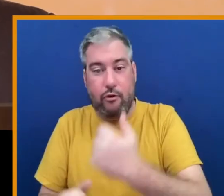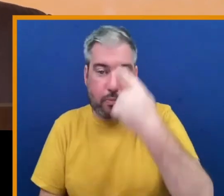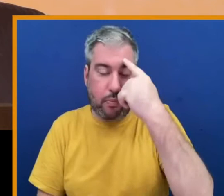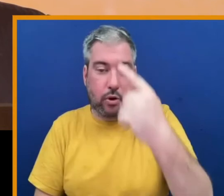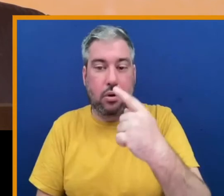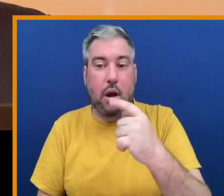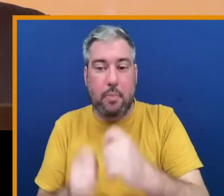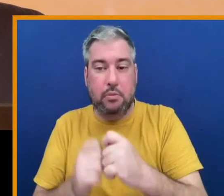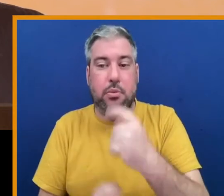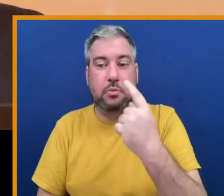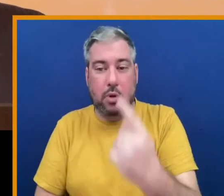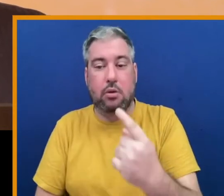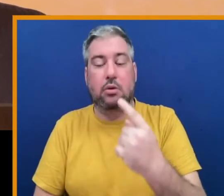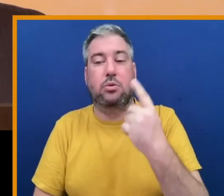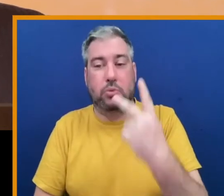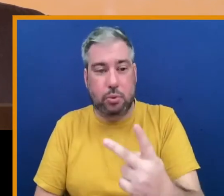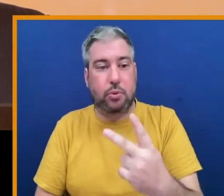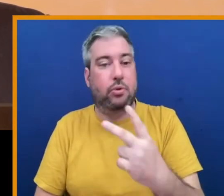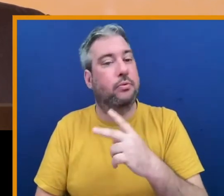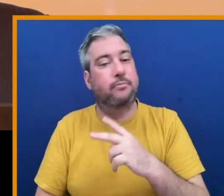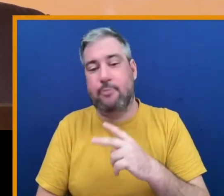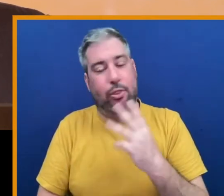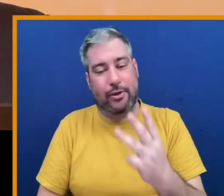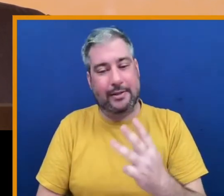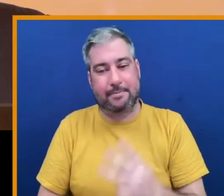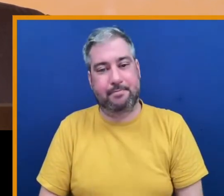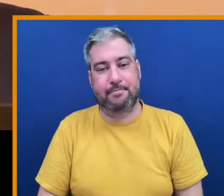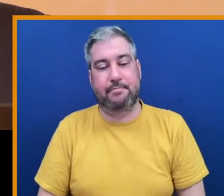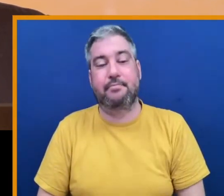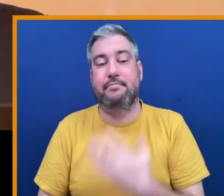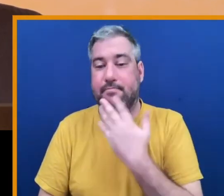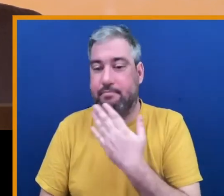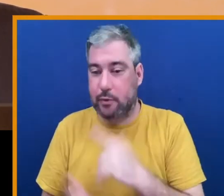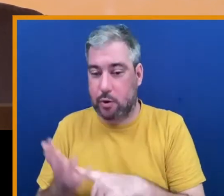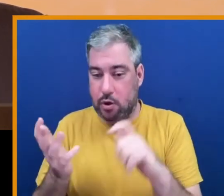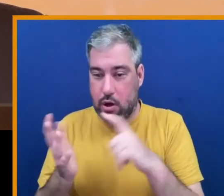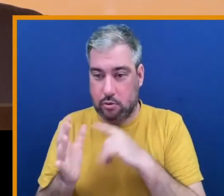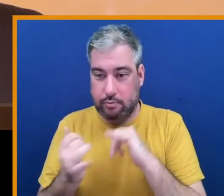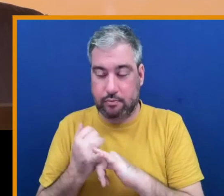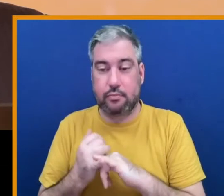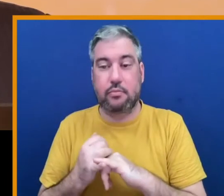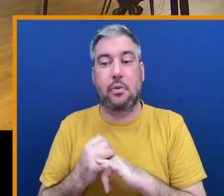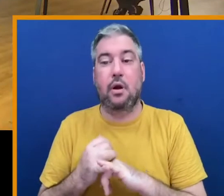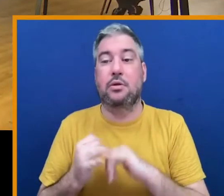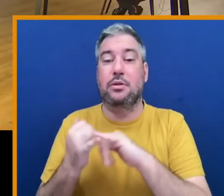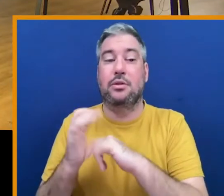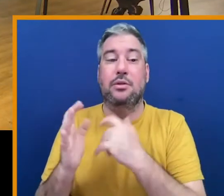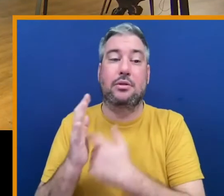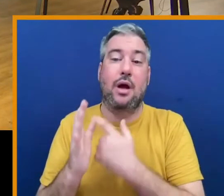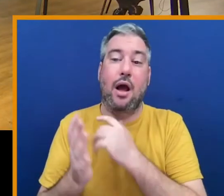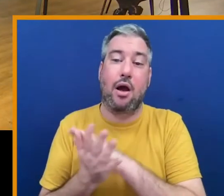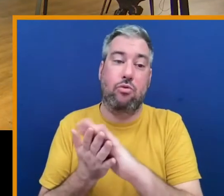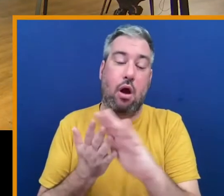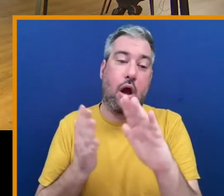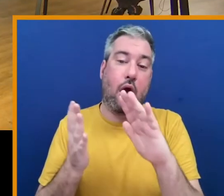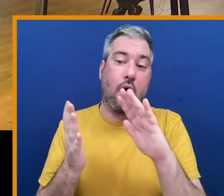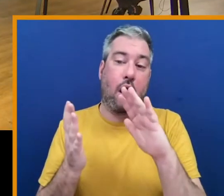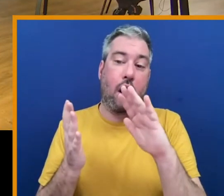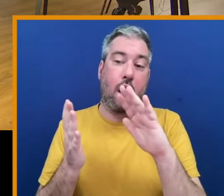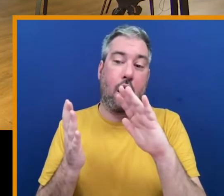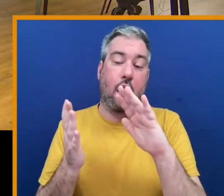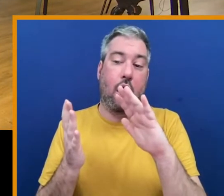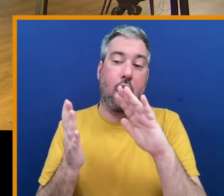Lucas, thank you very much for that. Can I ask Sarah Olney to stand by? And I now call Ollie Craven, who wants to submit or who is submitting